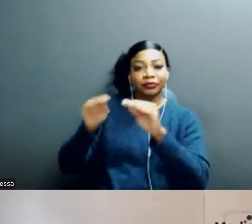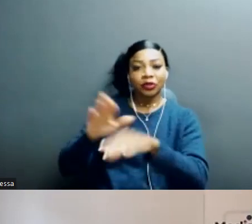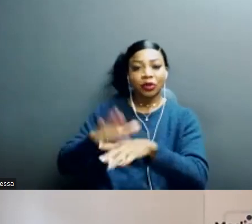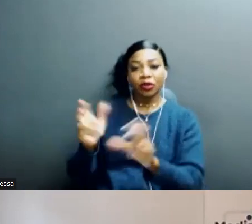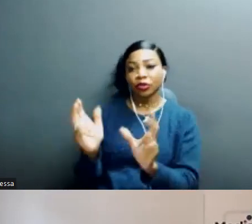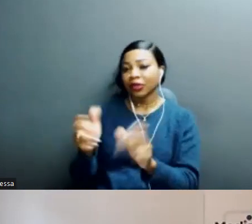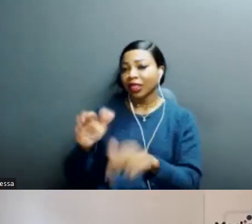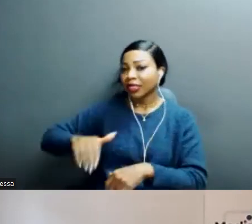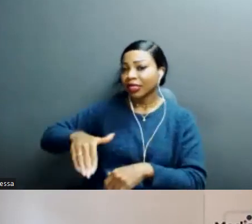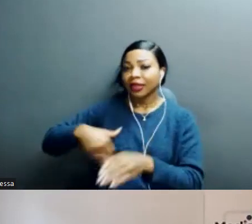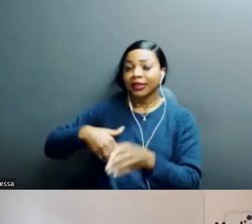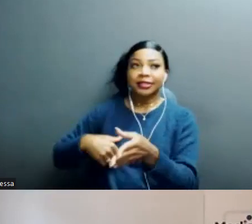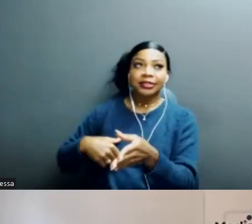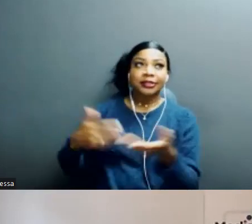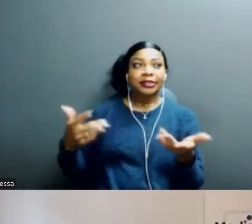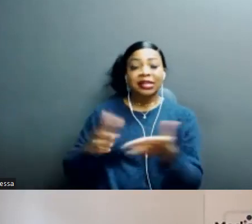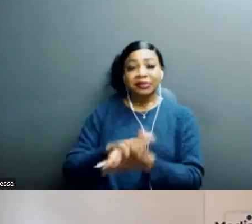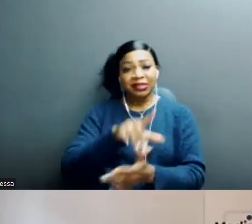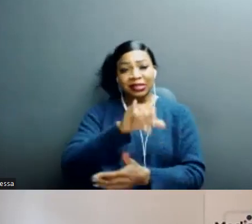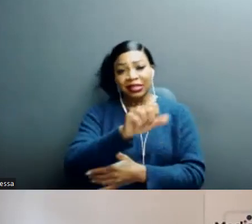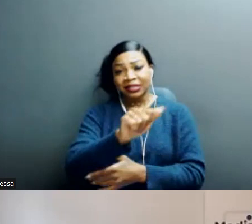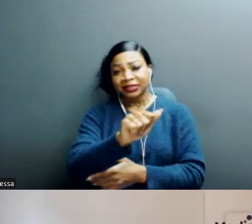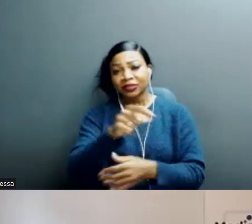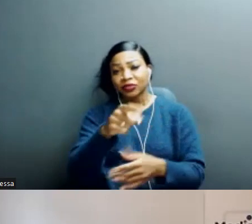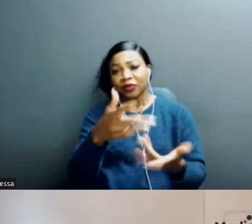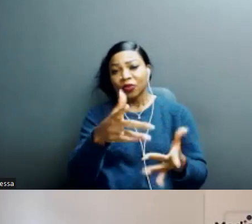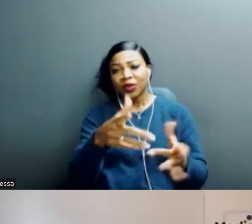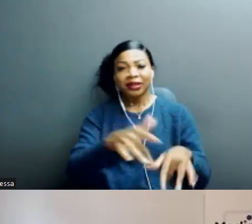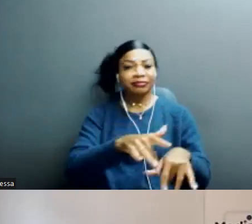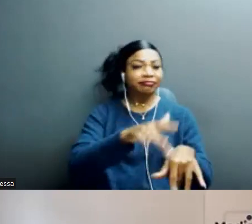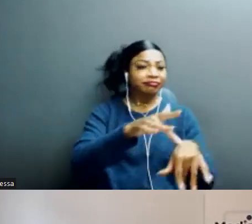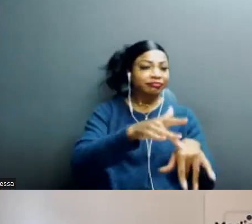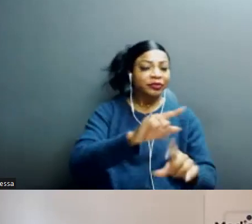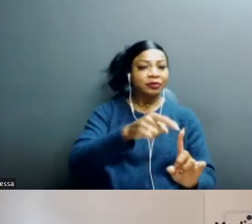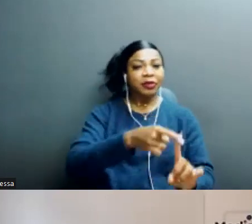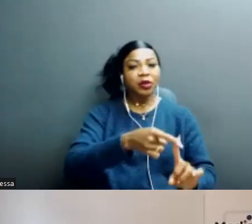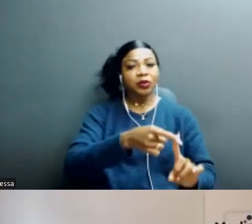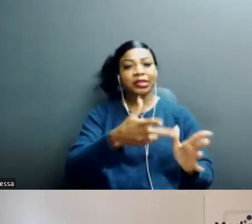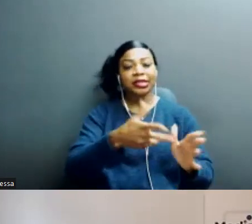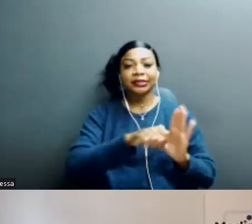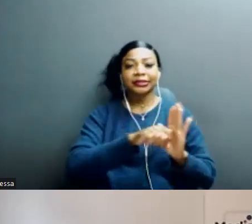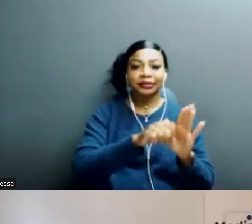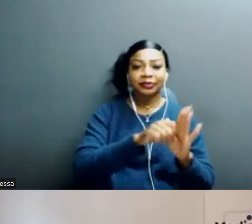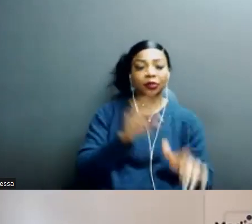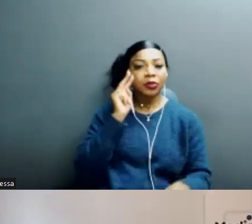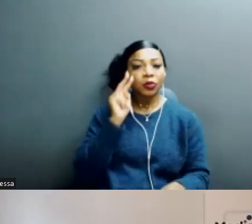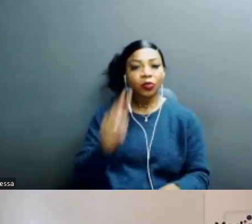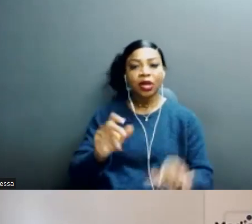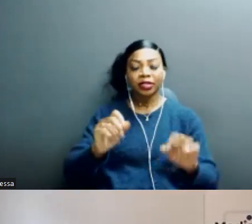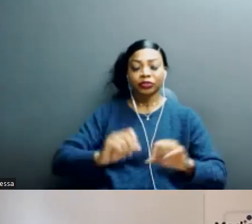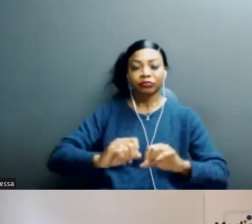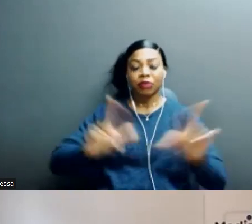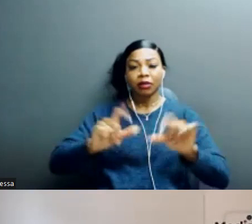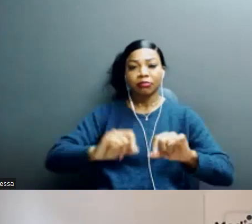another um I mean Lisa you touched on this in terms of symptoms like watching windows open or or point or move